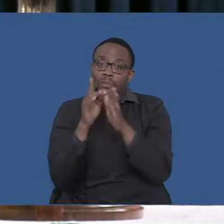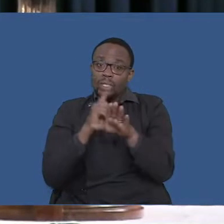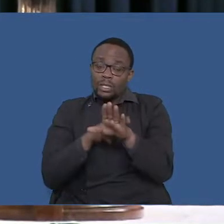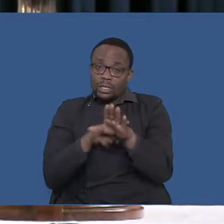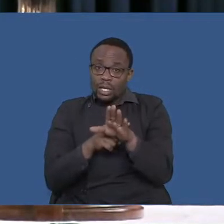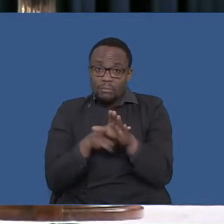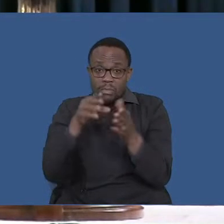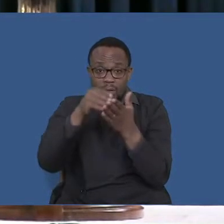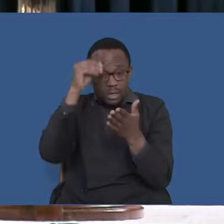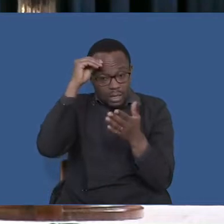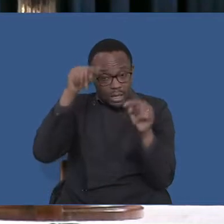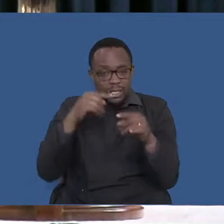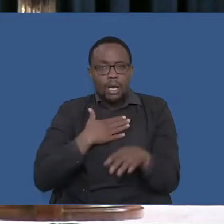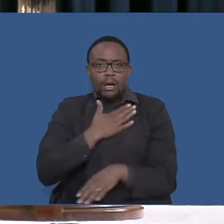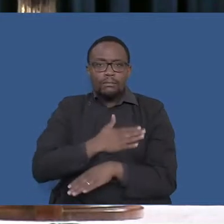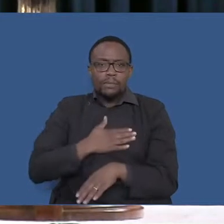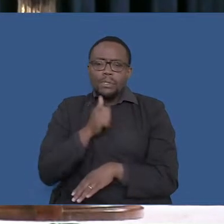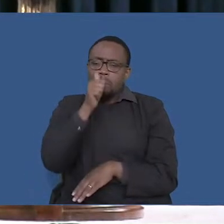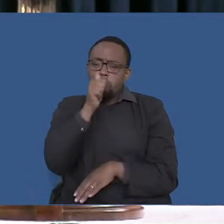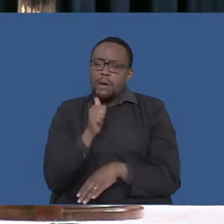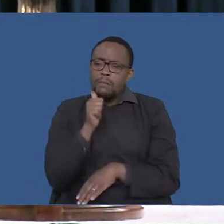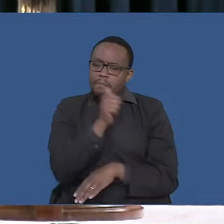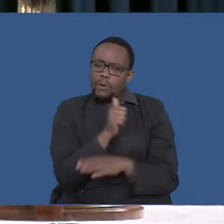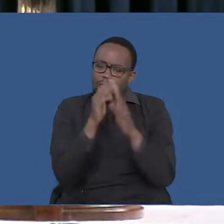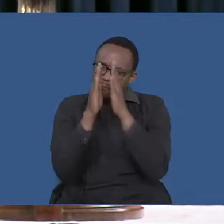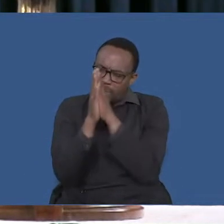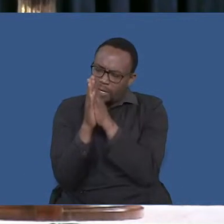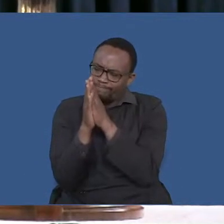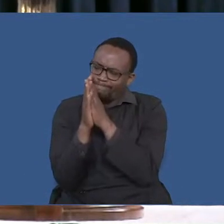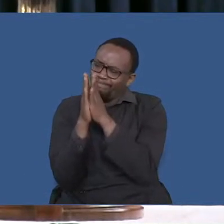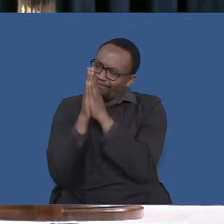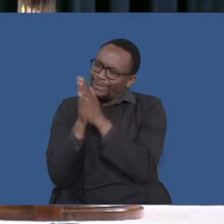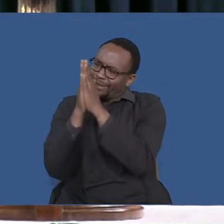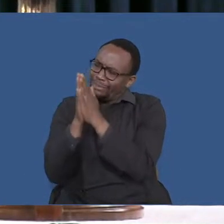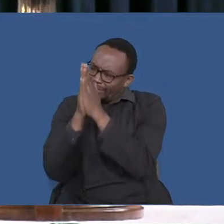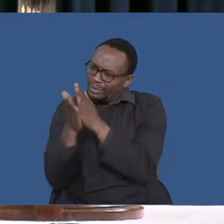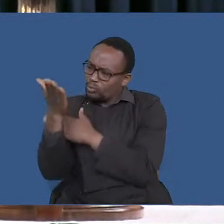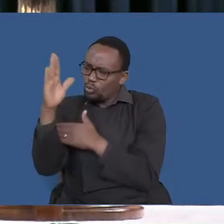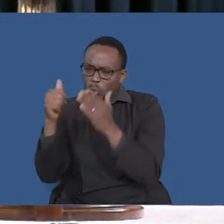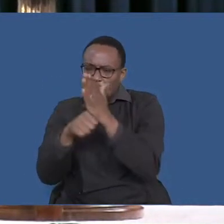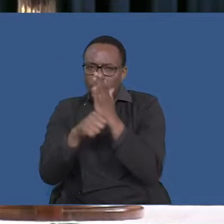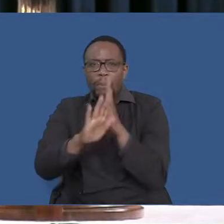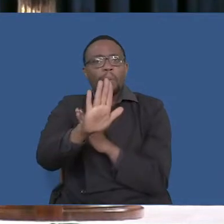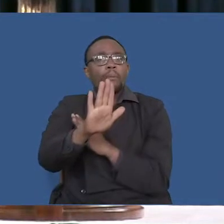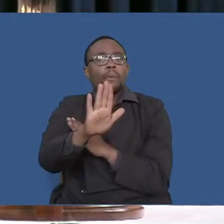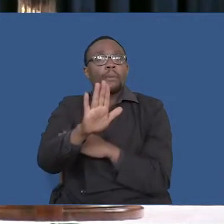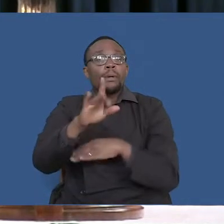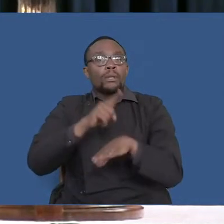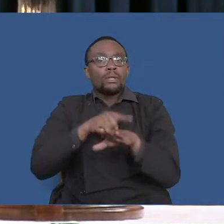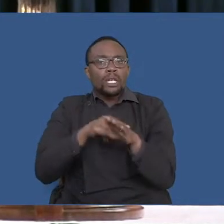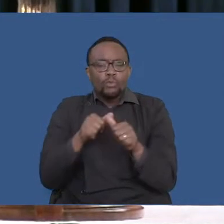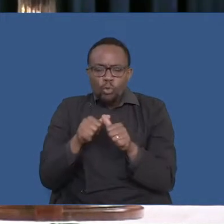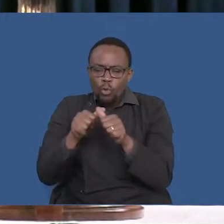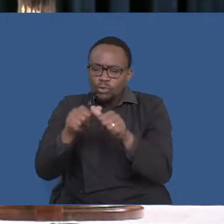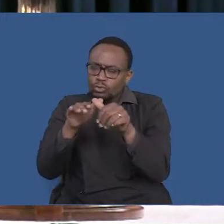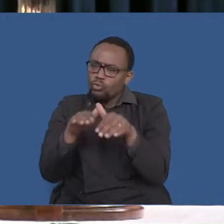meditation is over, get into a closet and shut down that door. Talk to God about that issue. And as you constantly wait